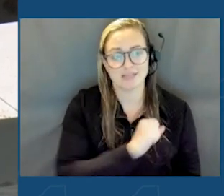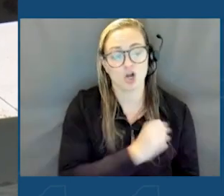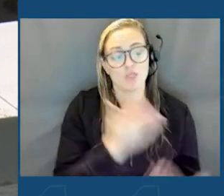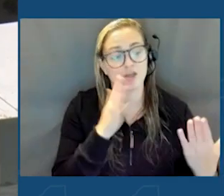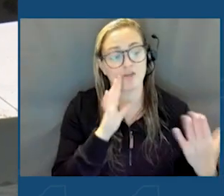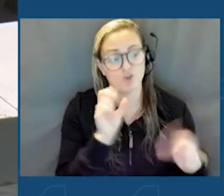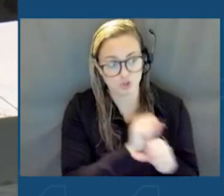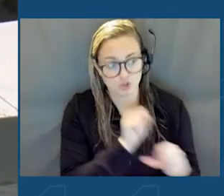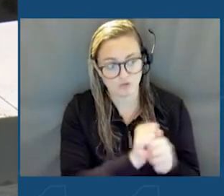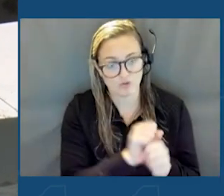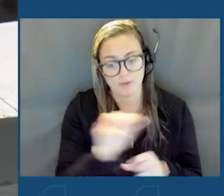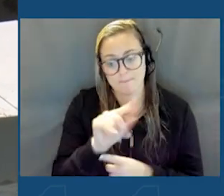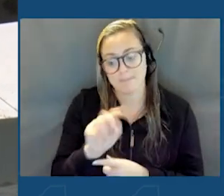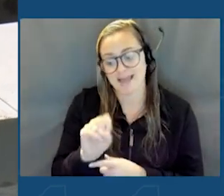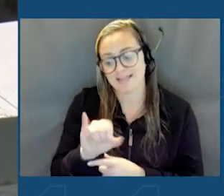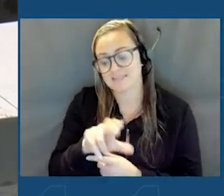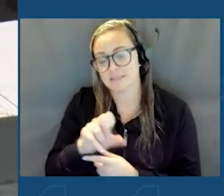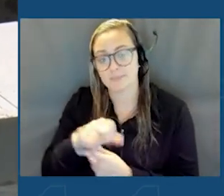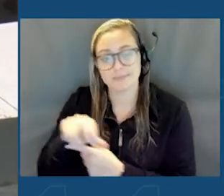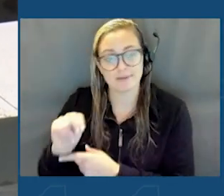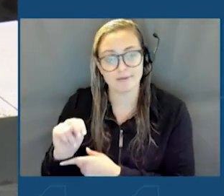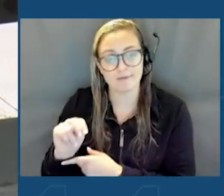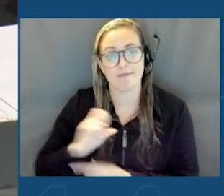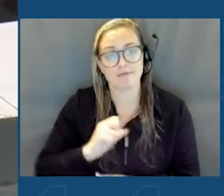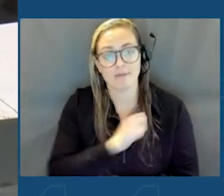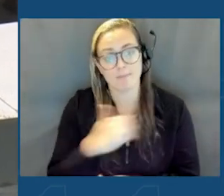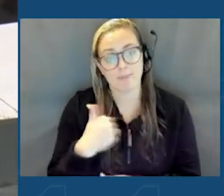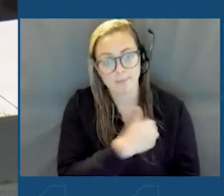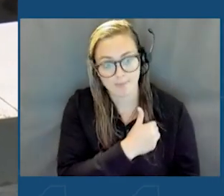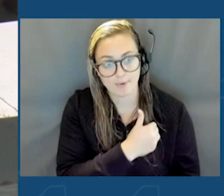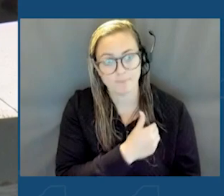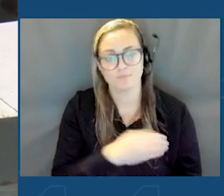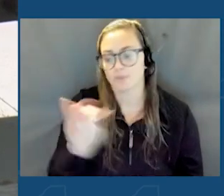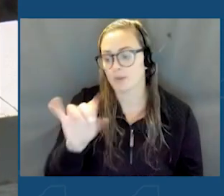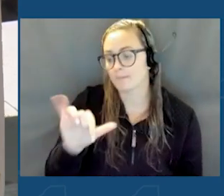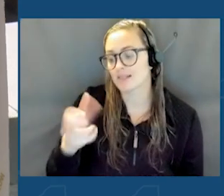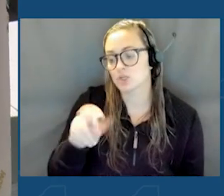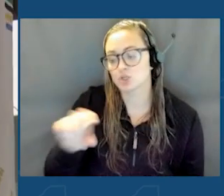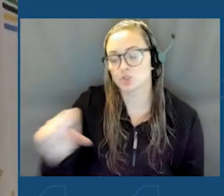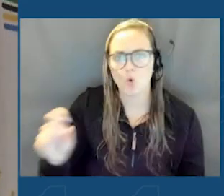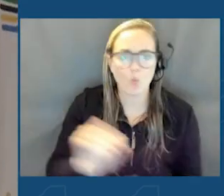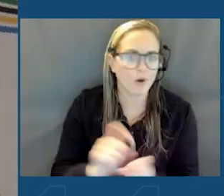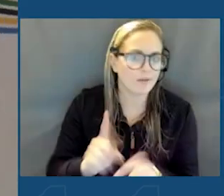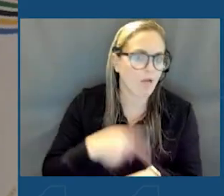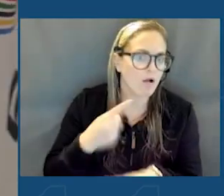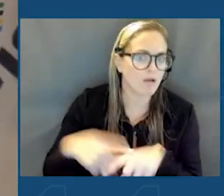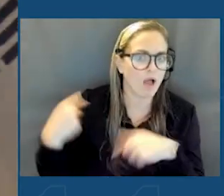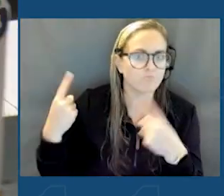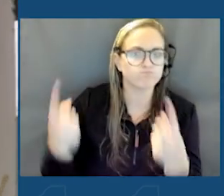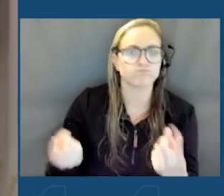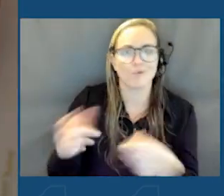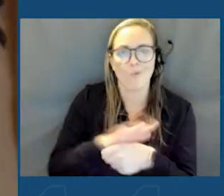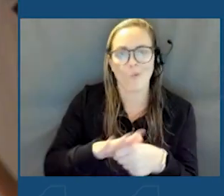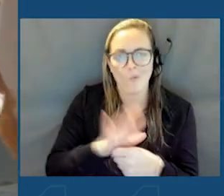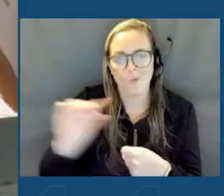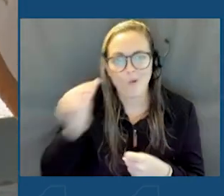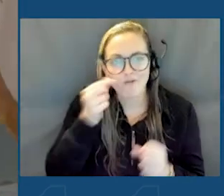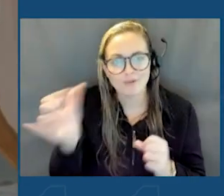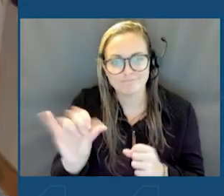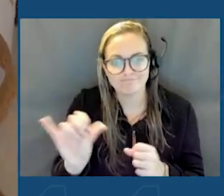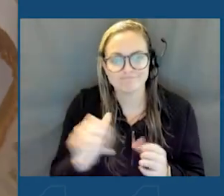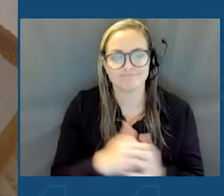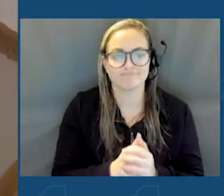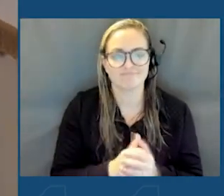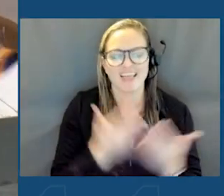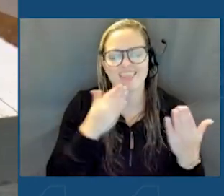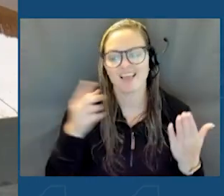Matt Simpson, our assembly member. Thank you, Billy Jones. We're working together a long, long time, even when you're in local government. And I thank him. And of course, I'll